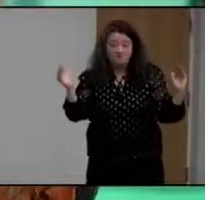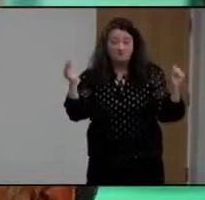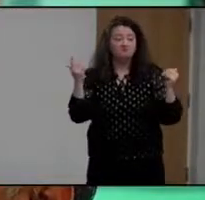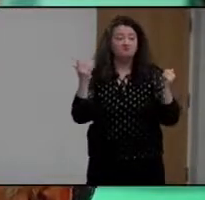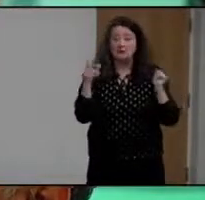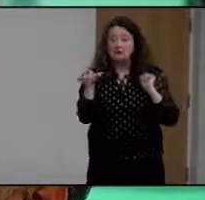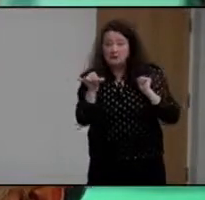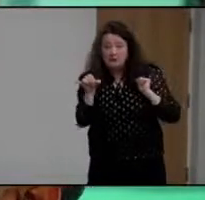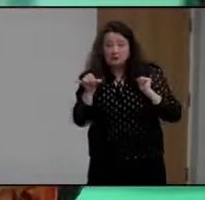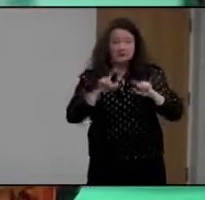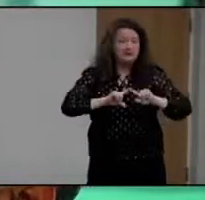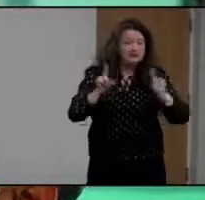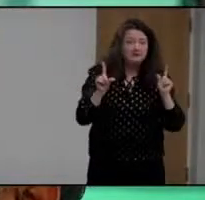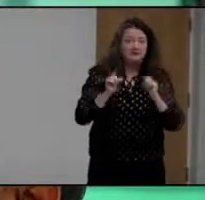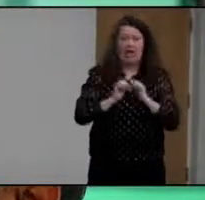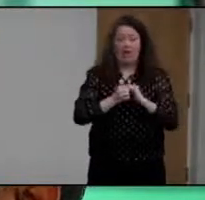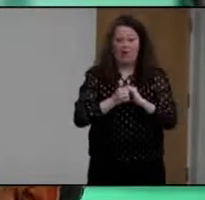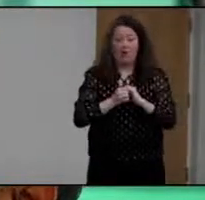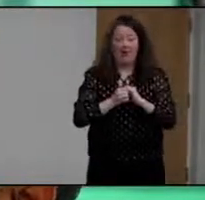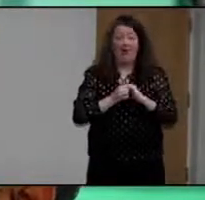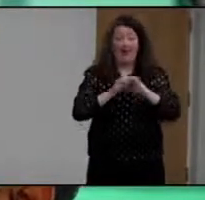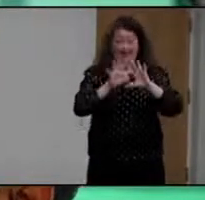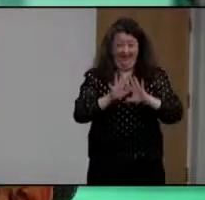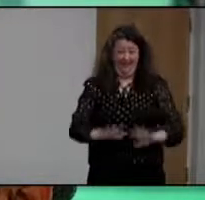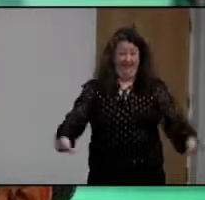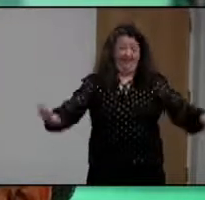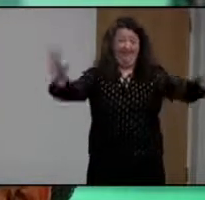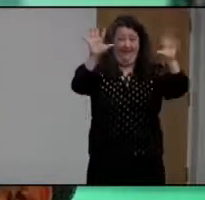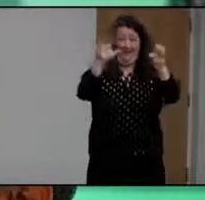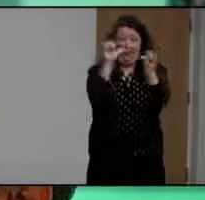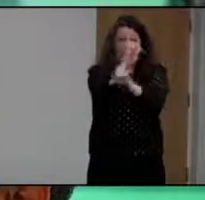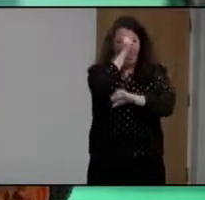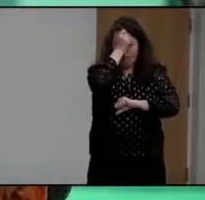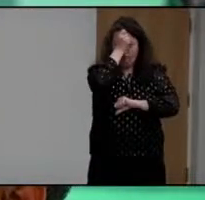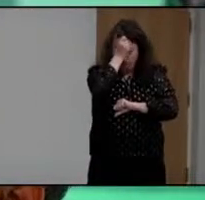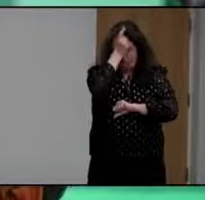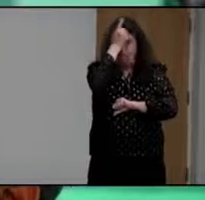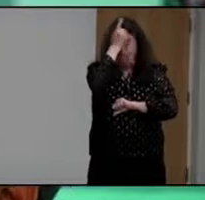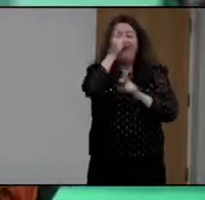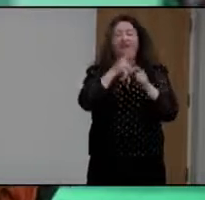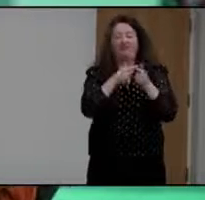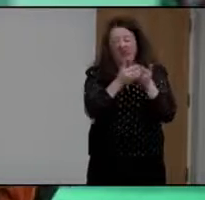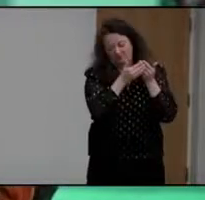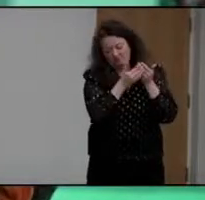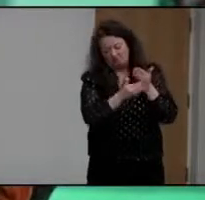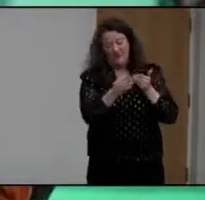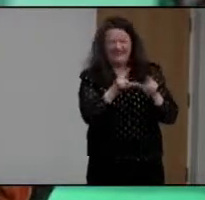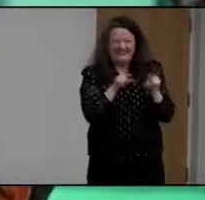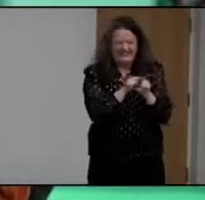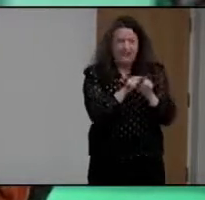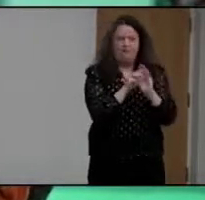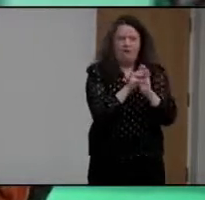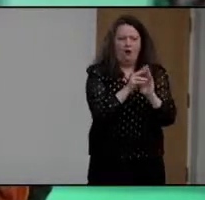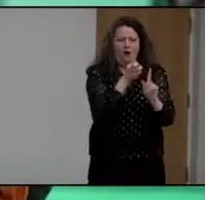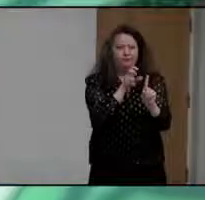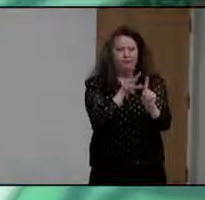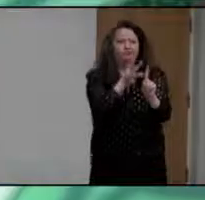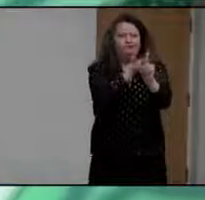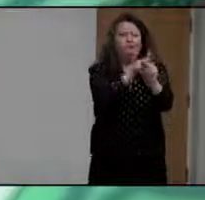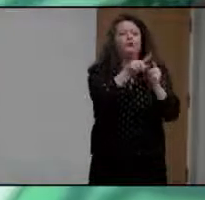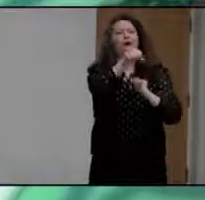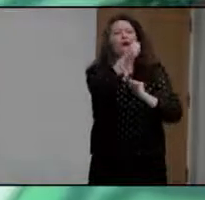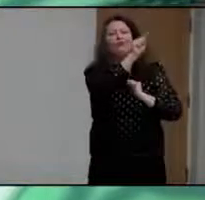And then once we have the whole picture of Alberta, then there's no reason why it couldn't be replicated elsewhere, because